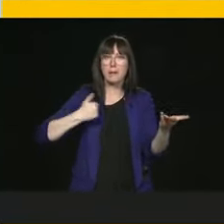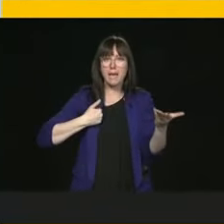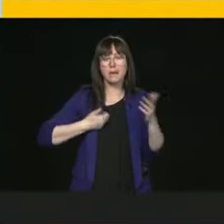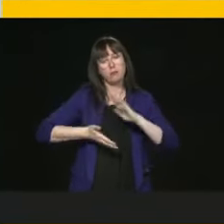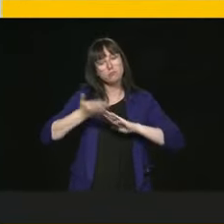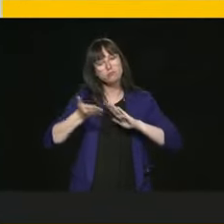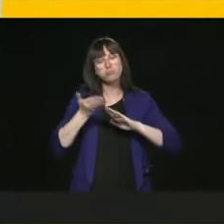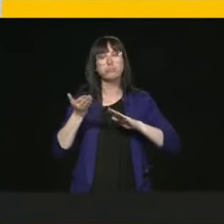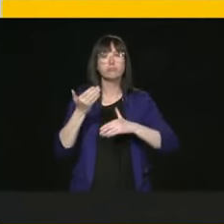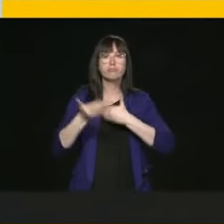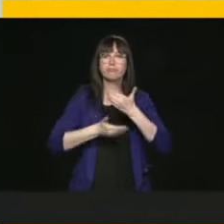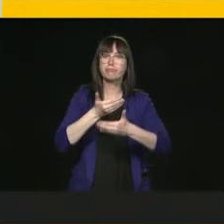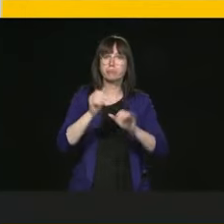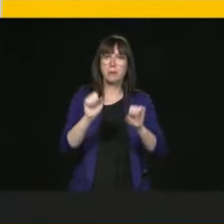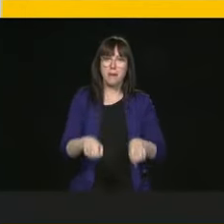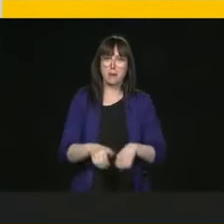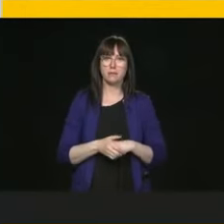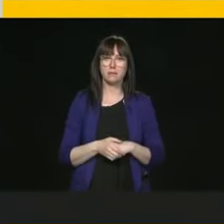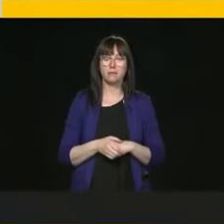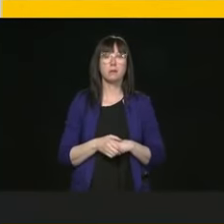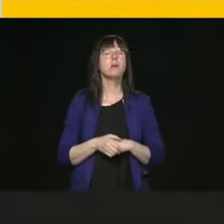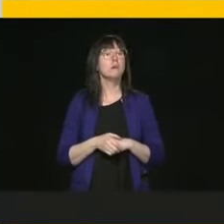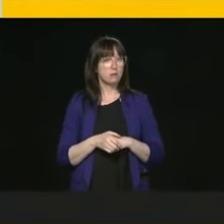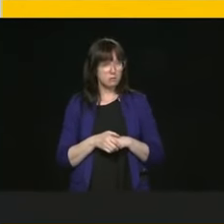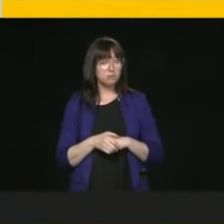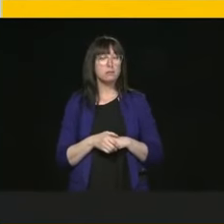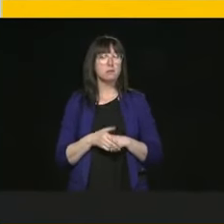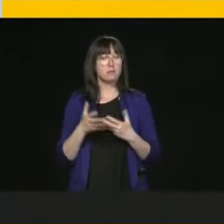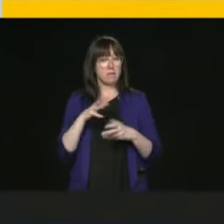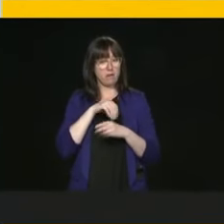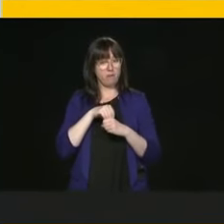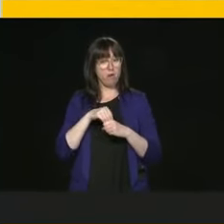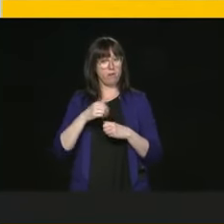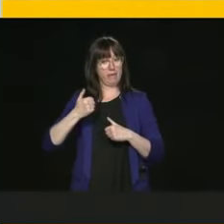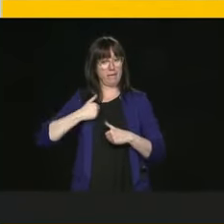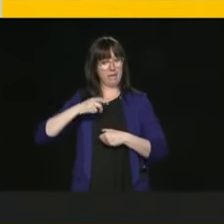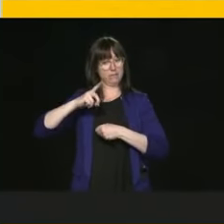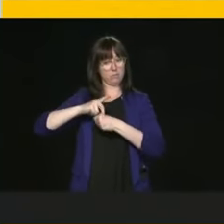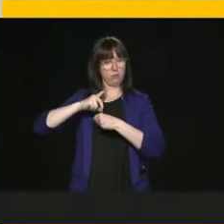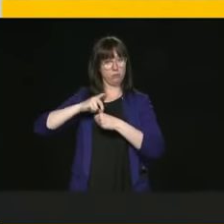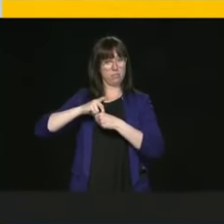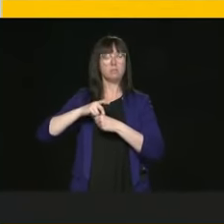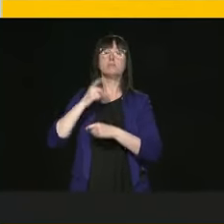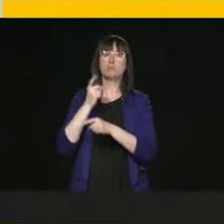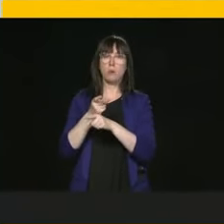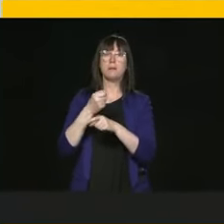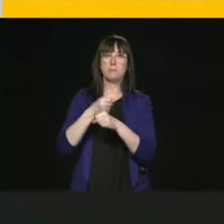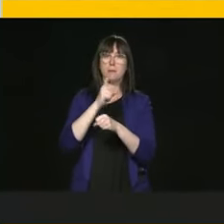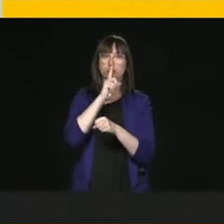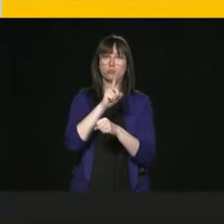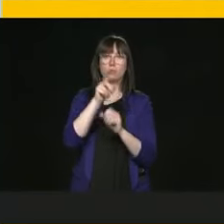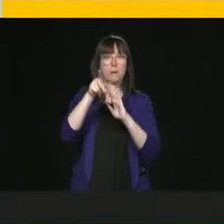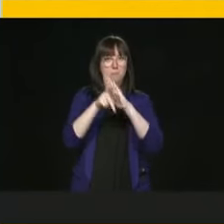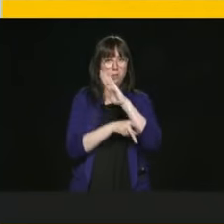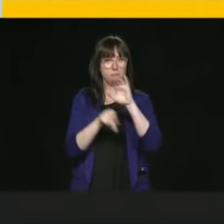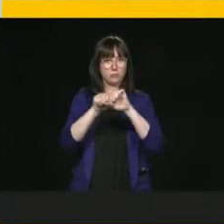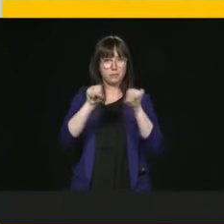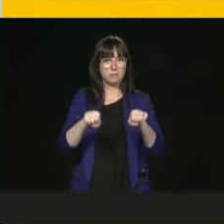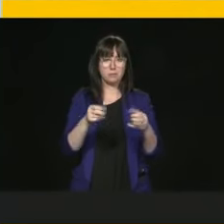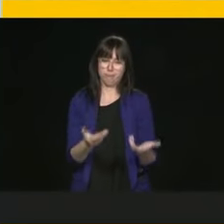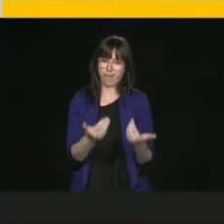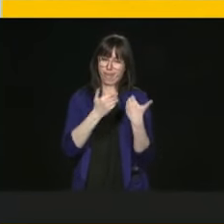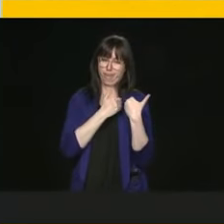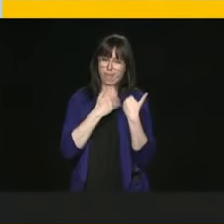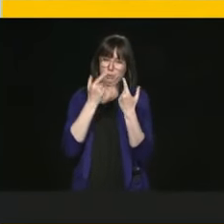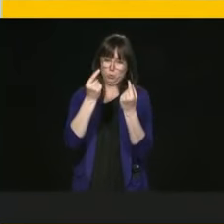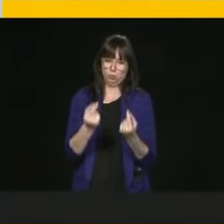to be. Part of that job in our democracy is ensuring that there is accountability through our parliamentary systems, and that